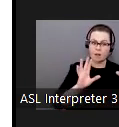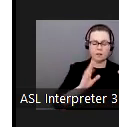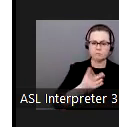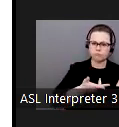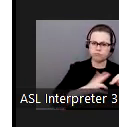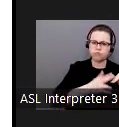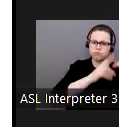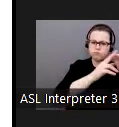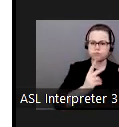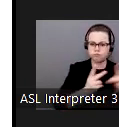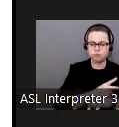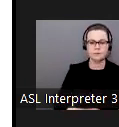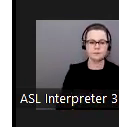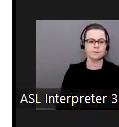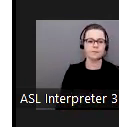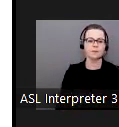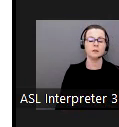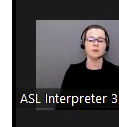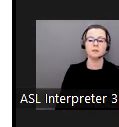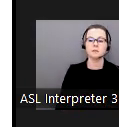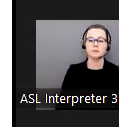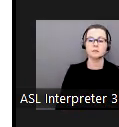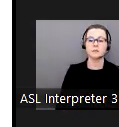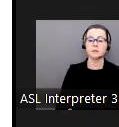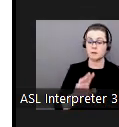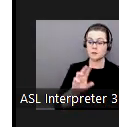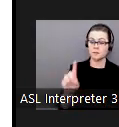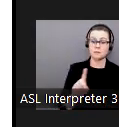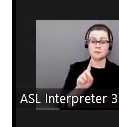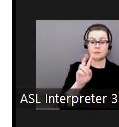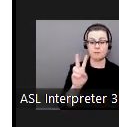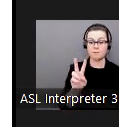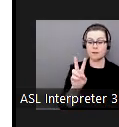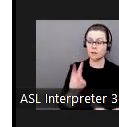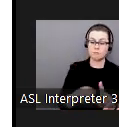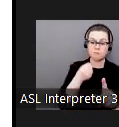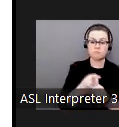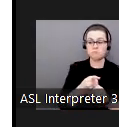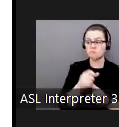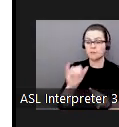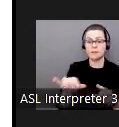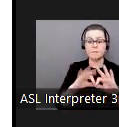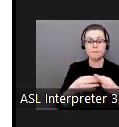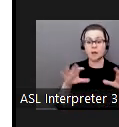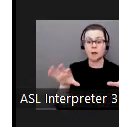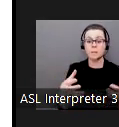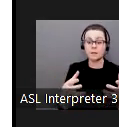with the history of, when domestic violence has been present in a family, it does change over time, so that